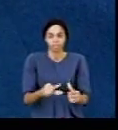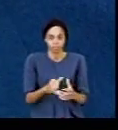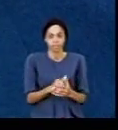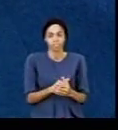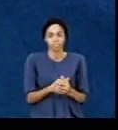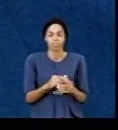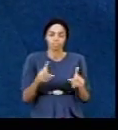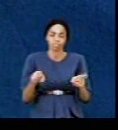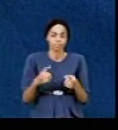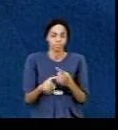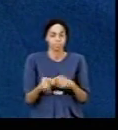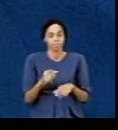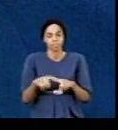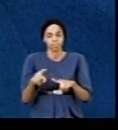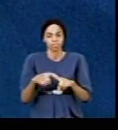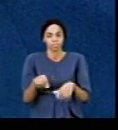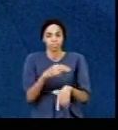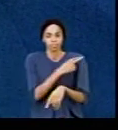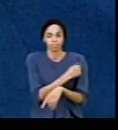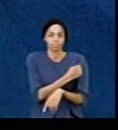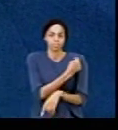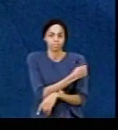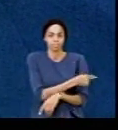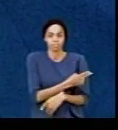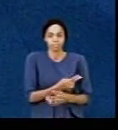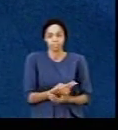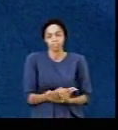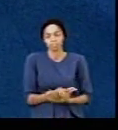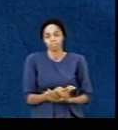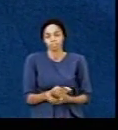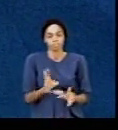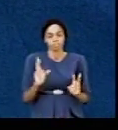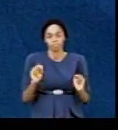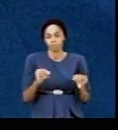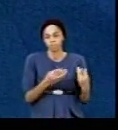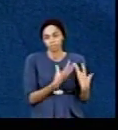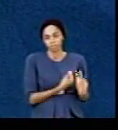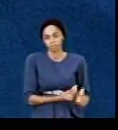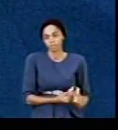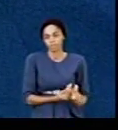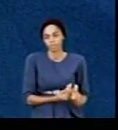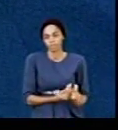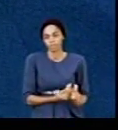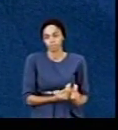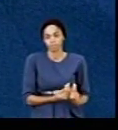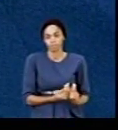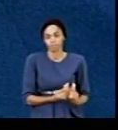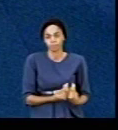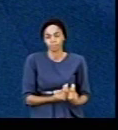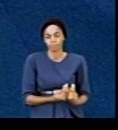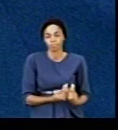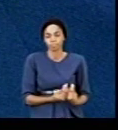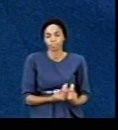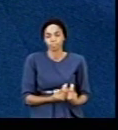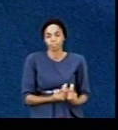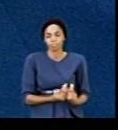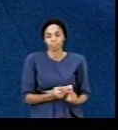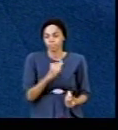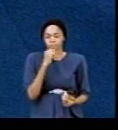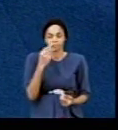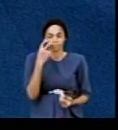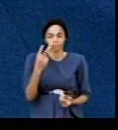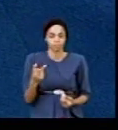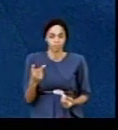hospitals without, she has even gone to Bowen and other hospitals, that Bowen Teaching Hospital, without any solution. They couldn't find the problem.